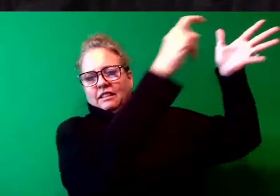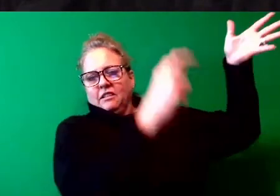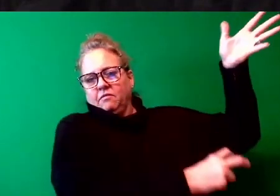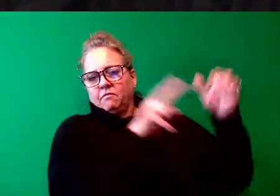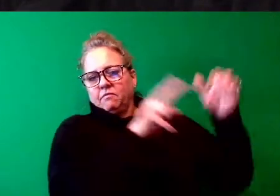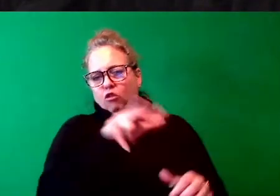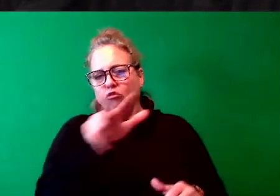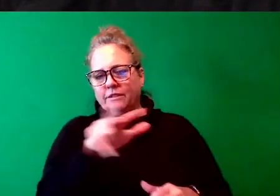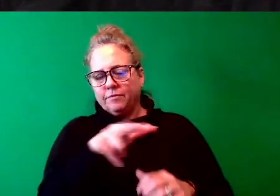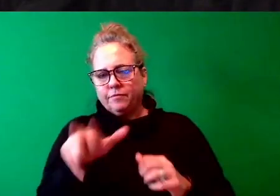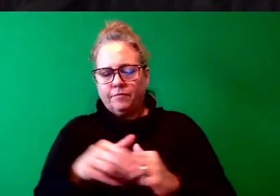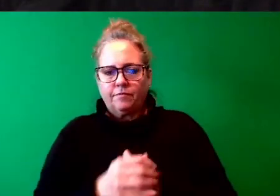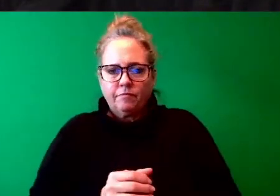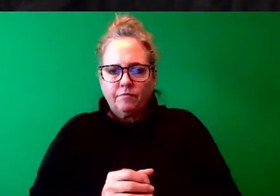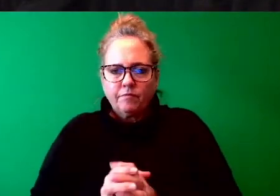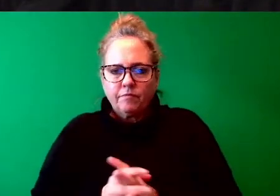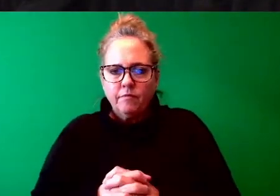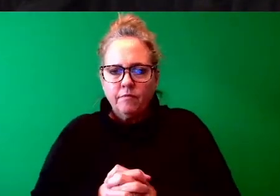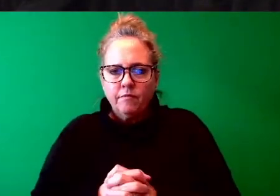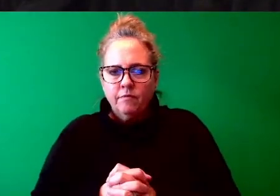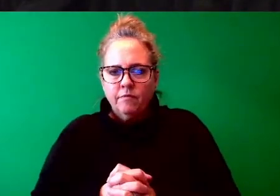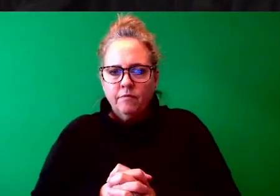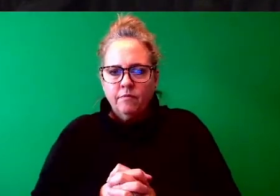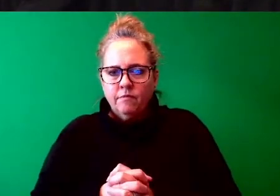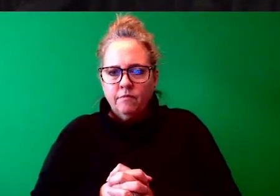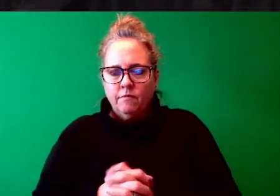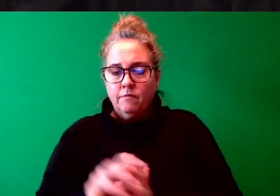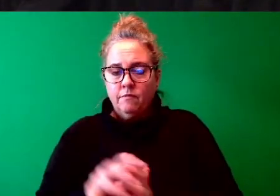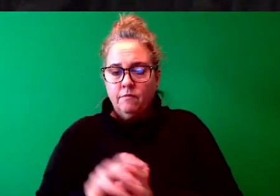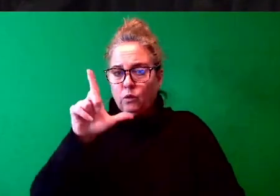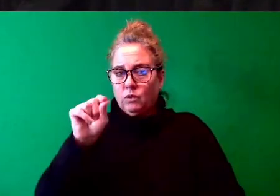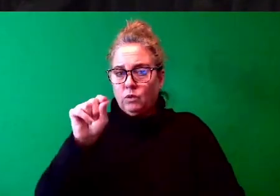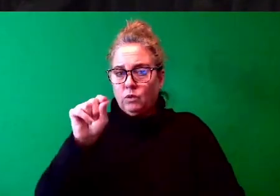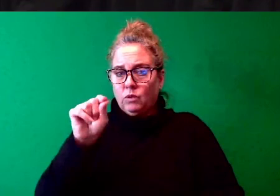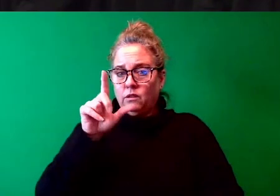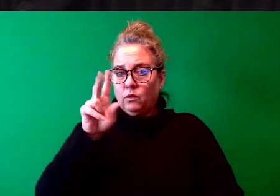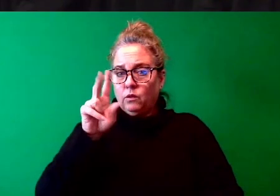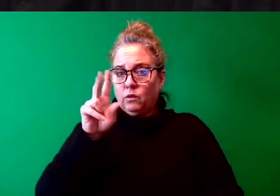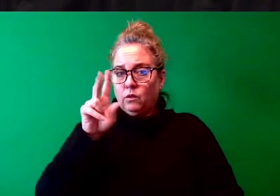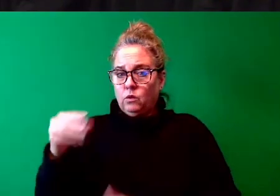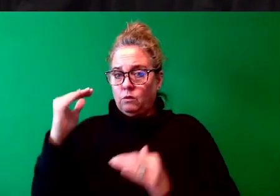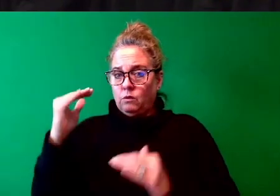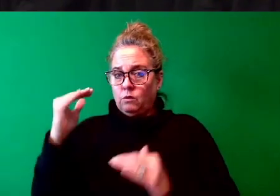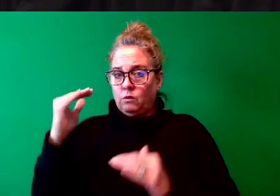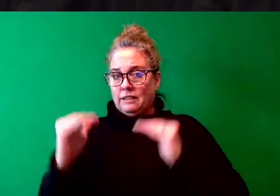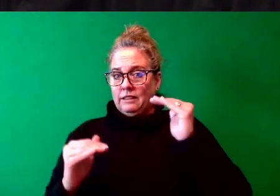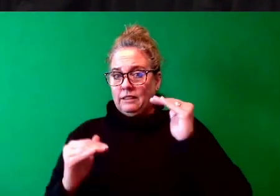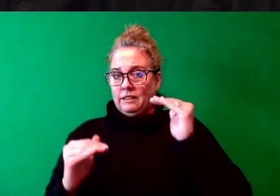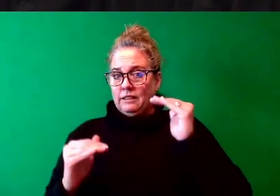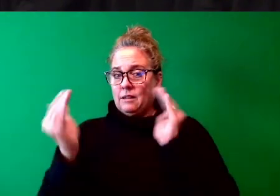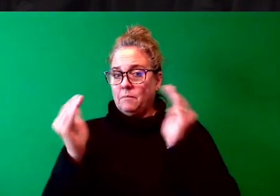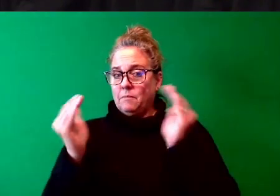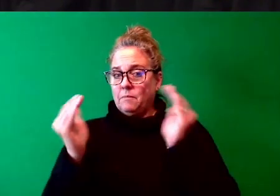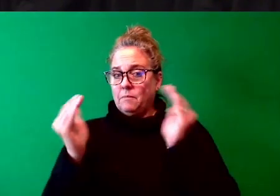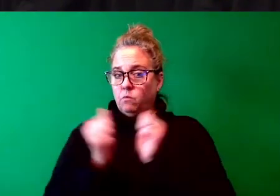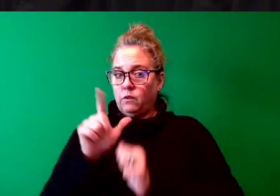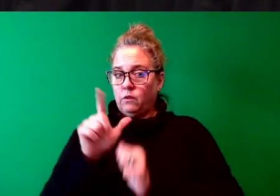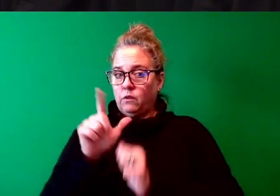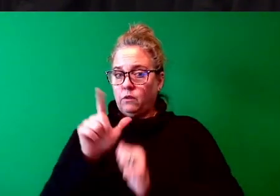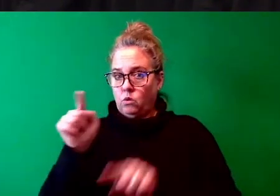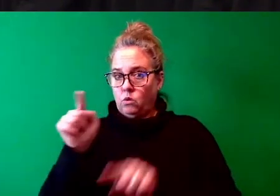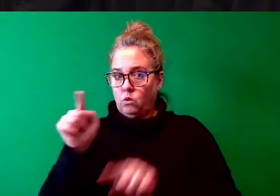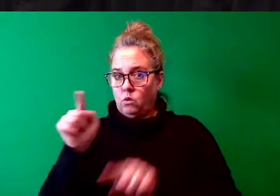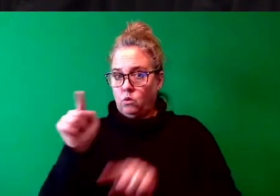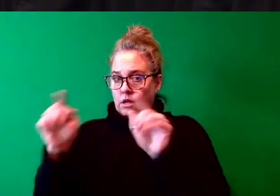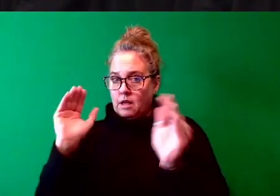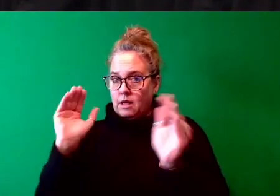your 2022 preliminary balanced budget. We are comparing it on this slide to the 2021 adopted budget. On there, you can see